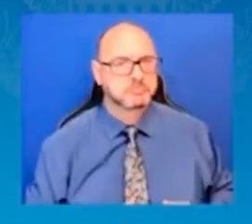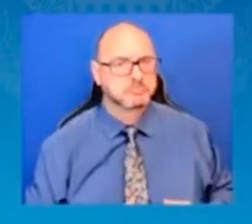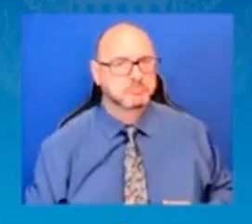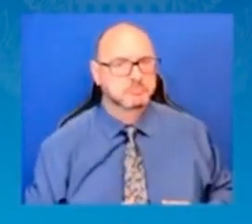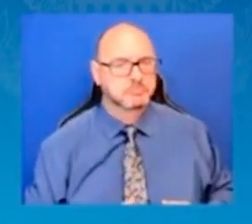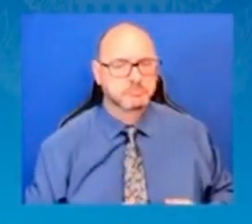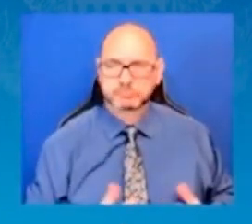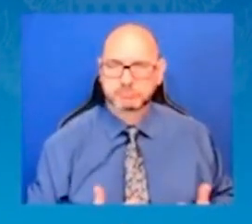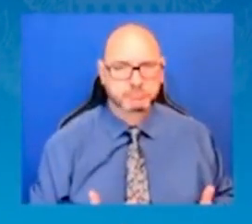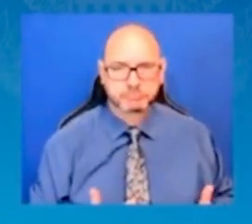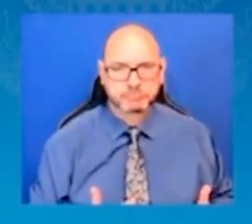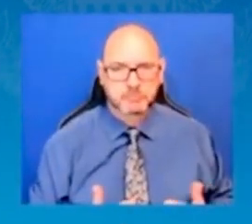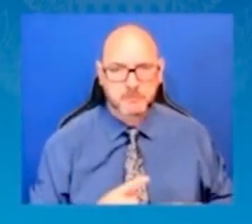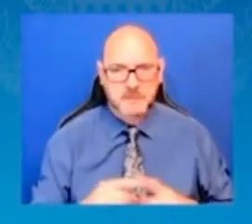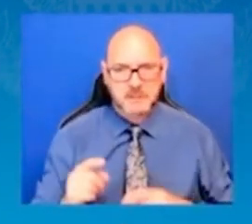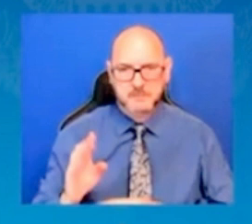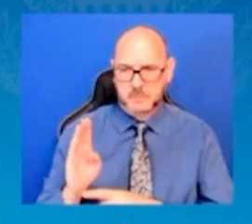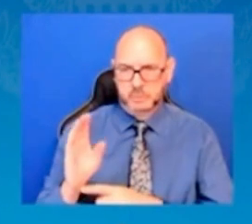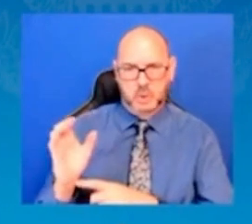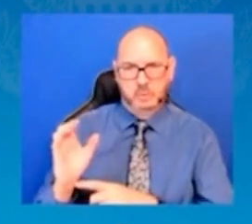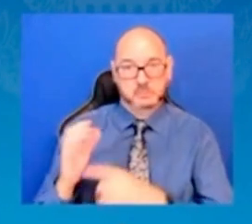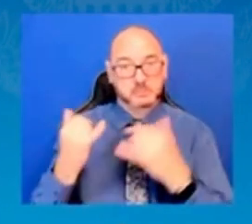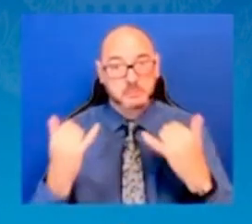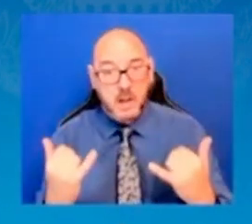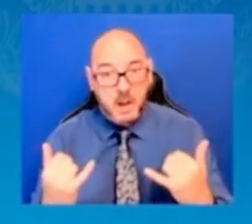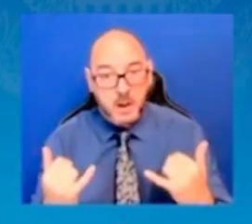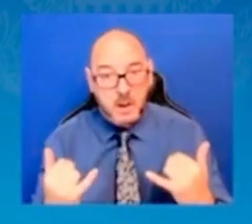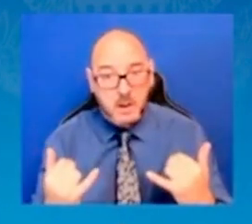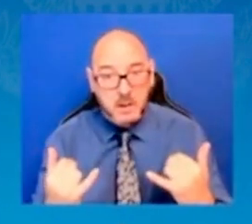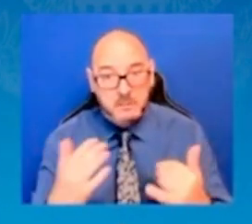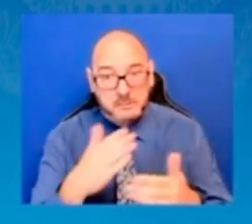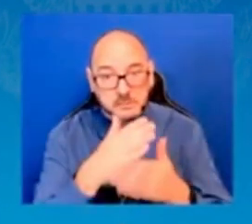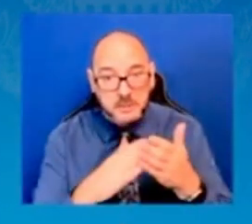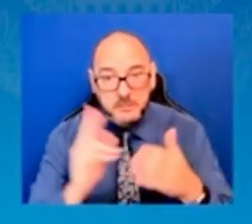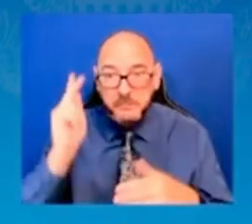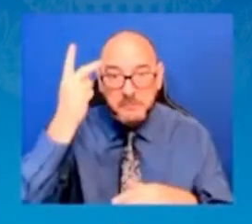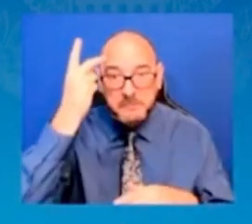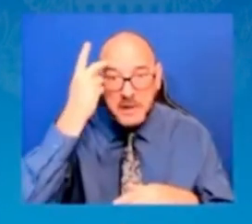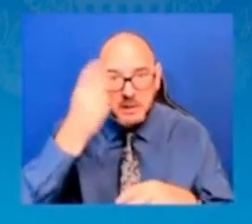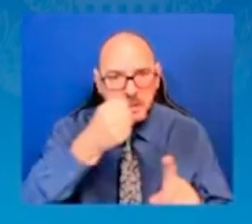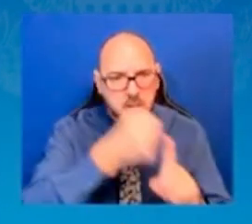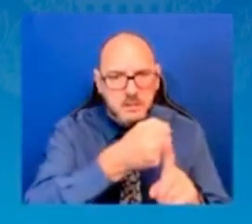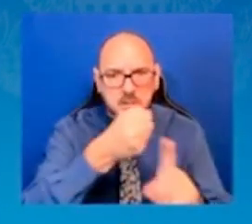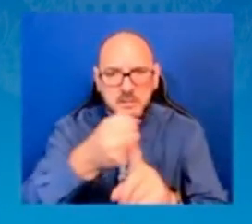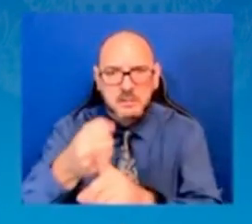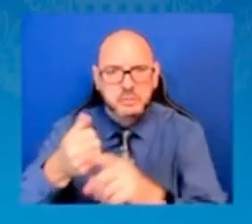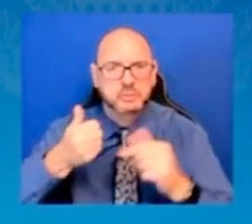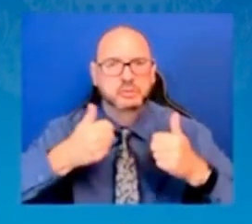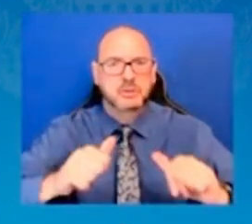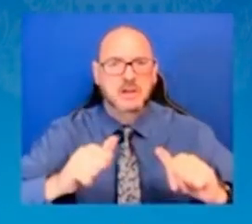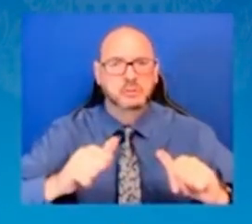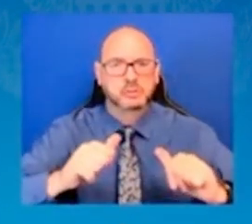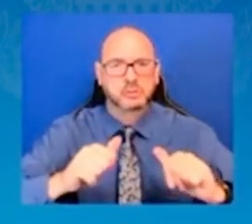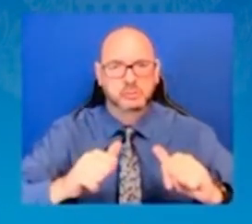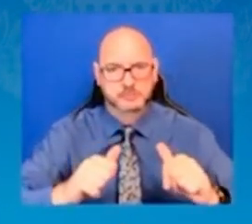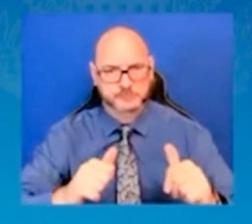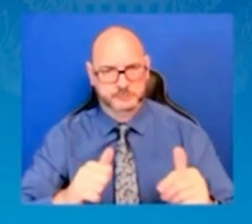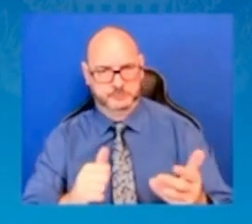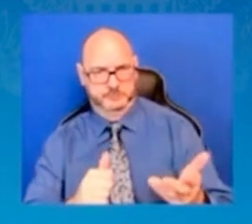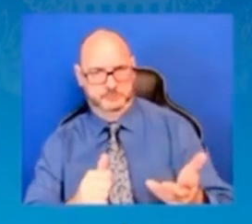But there are now partisan and political attacks attempting to question the legitimacy